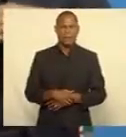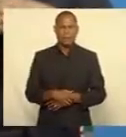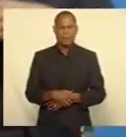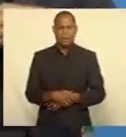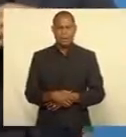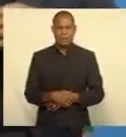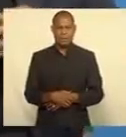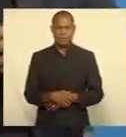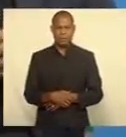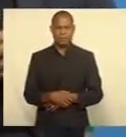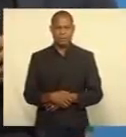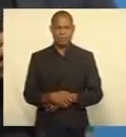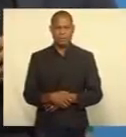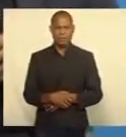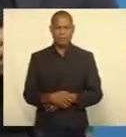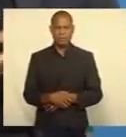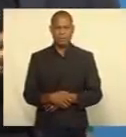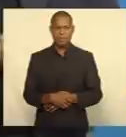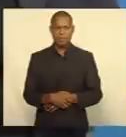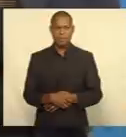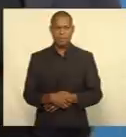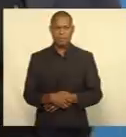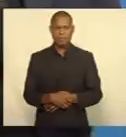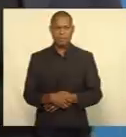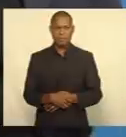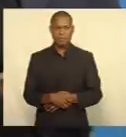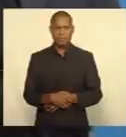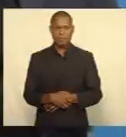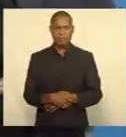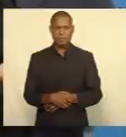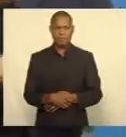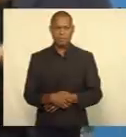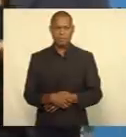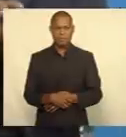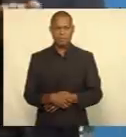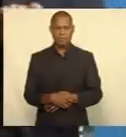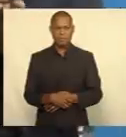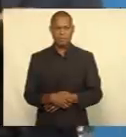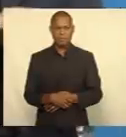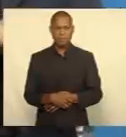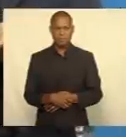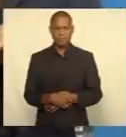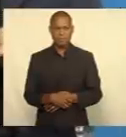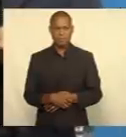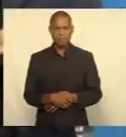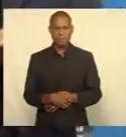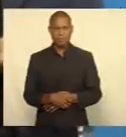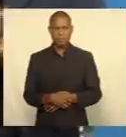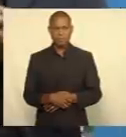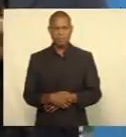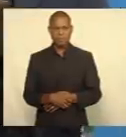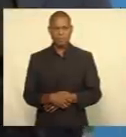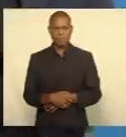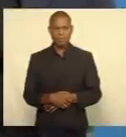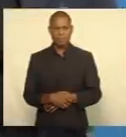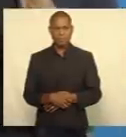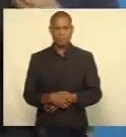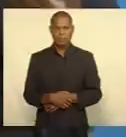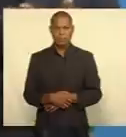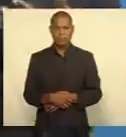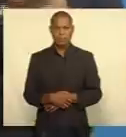gave out, the food packs, we were able to calculate from there how many people. And now